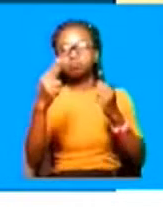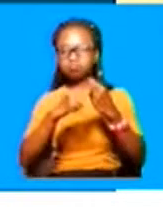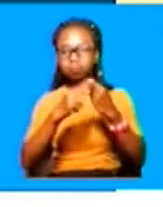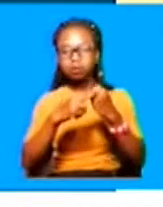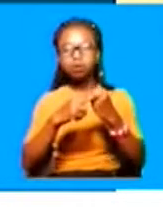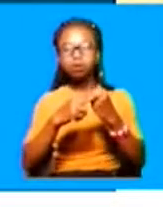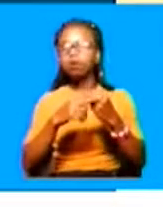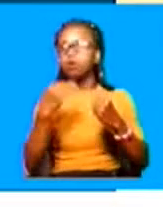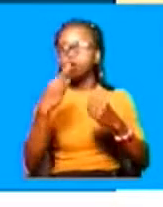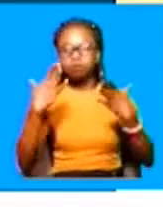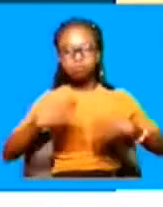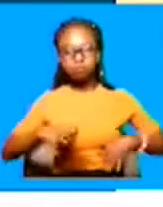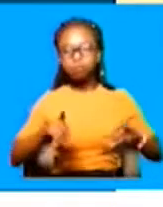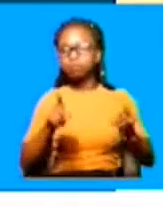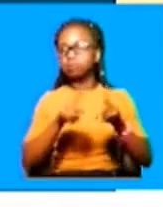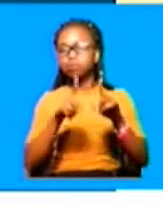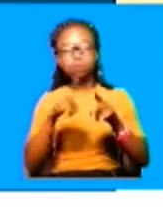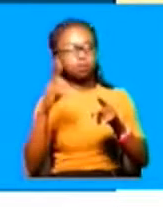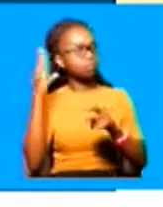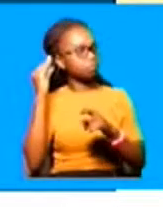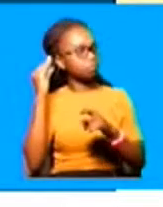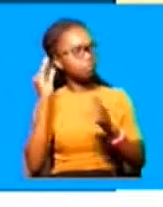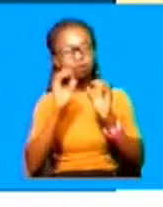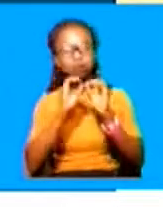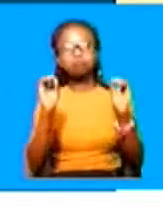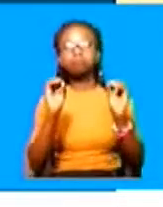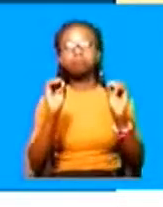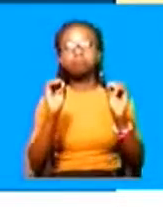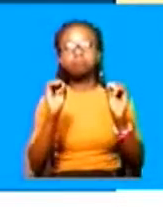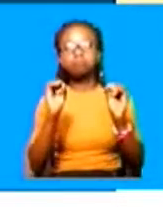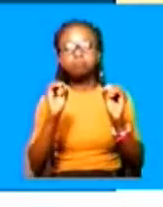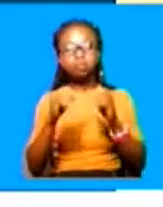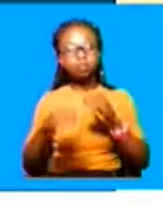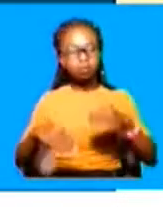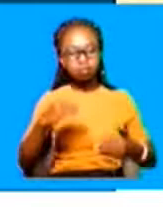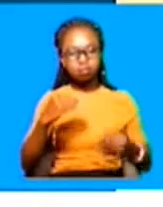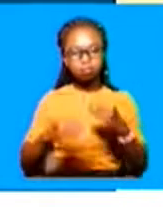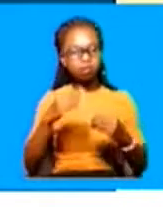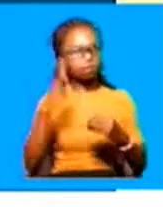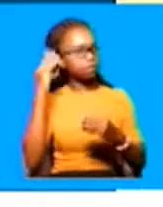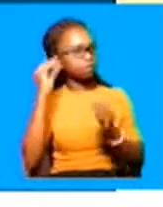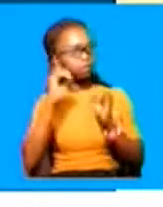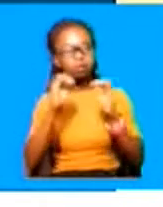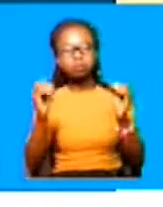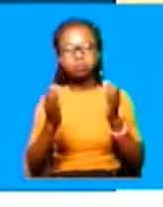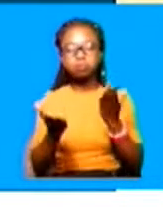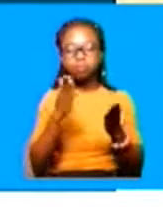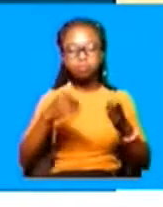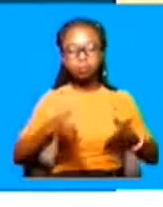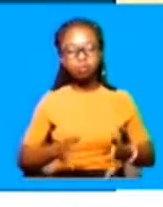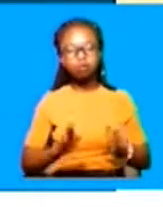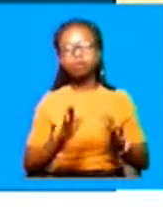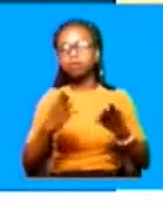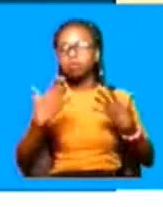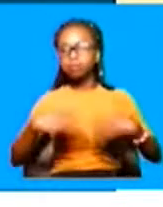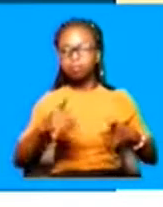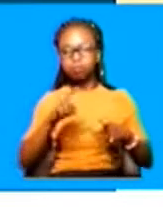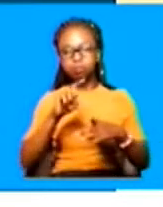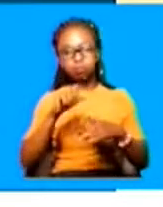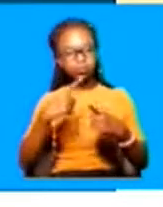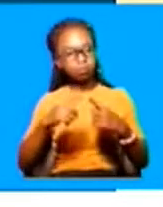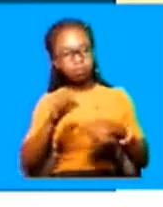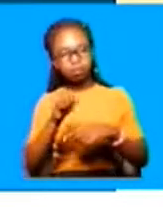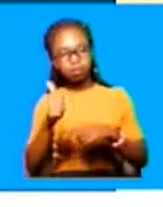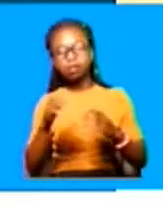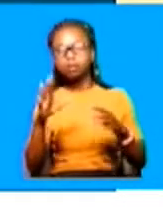0.517 mag jogo ni kod ng'ol mar koso winjo kende. Ng'ol mar koso winjo wach en ng'ol ma inyalo nyuol godo ng'ato to jok moko yudo ng'ol